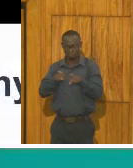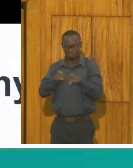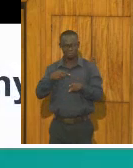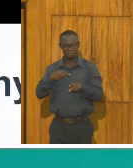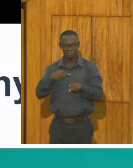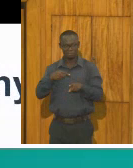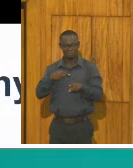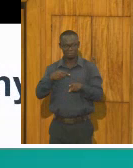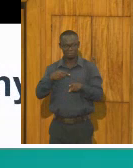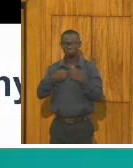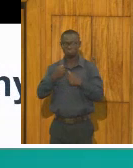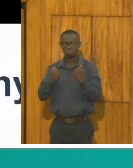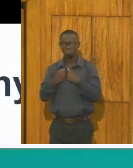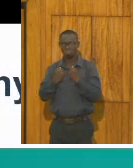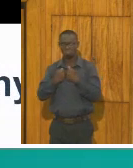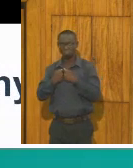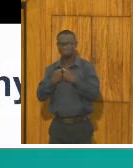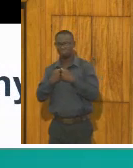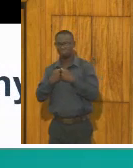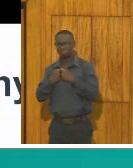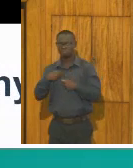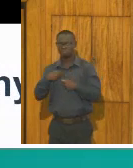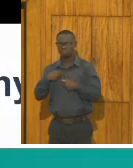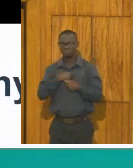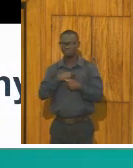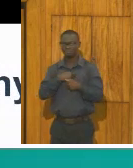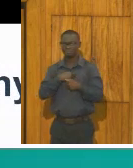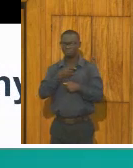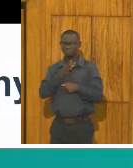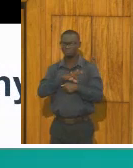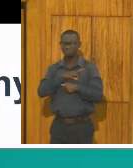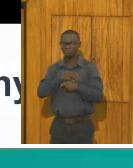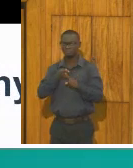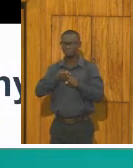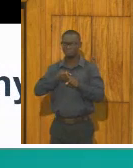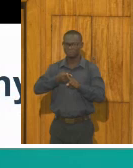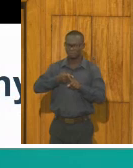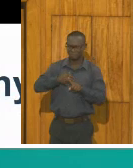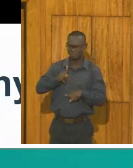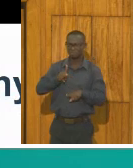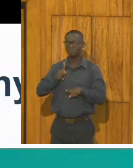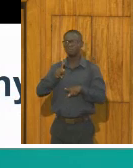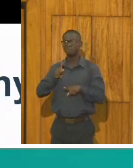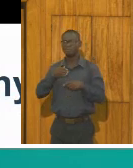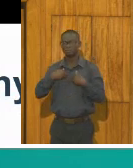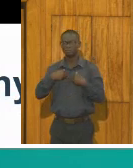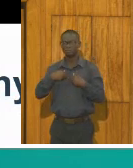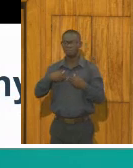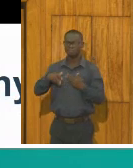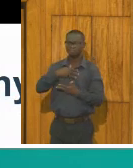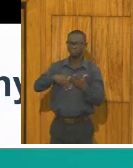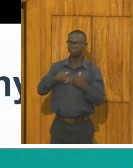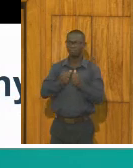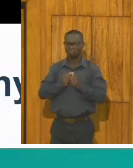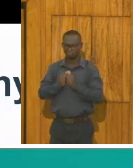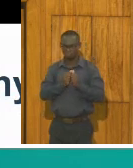issues that we gain from having the two tests done together.